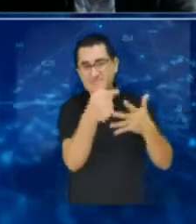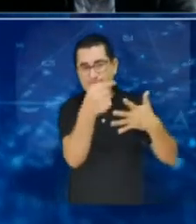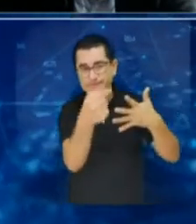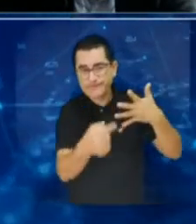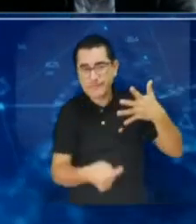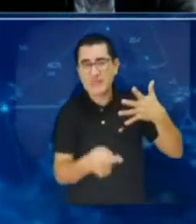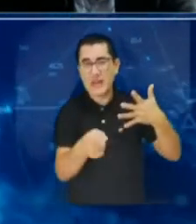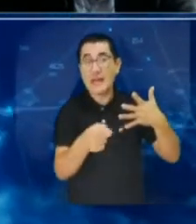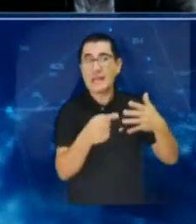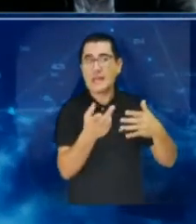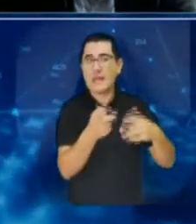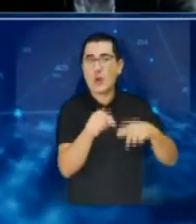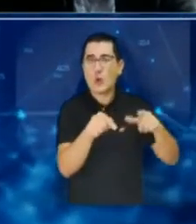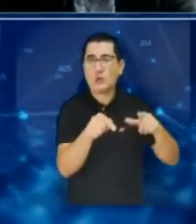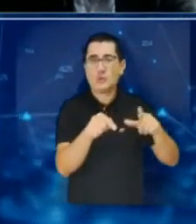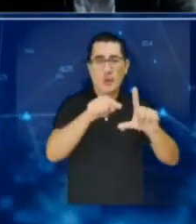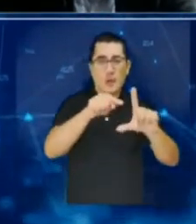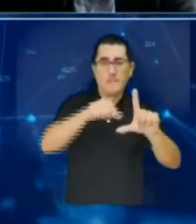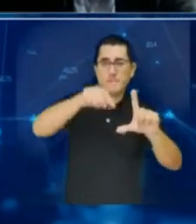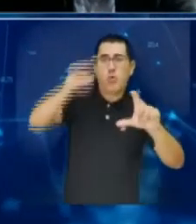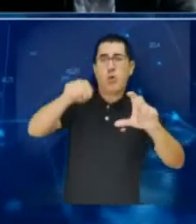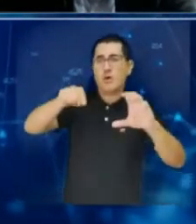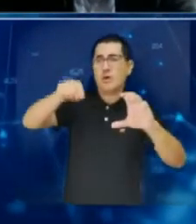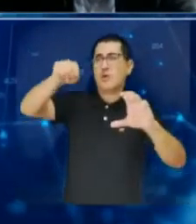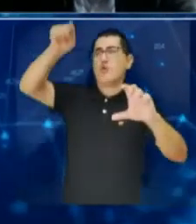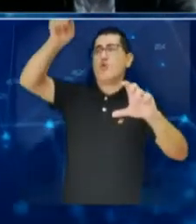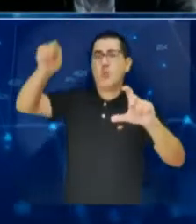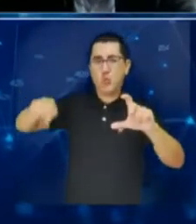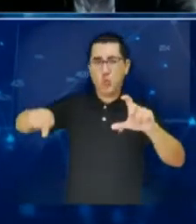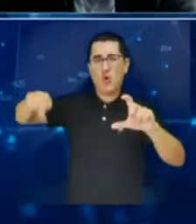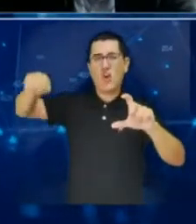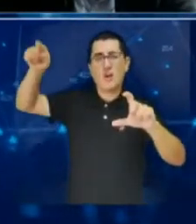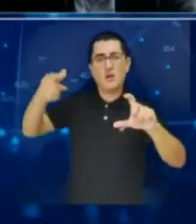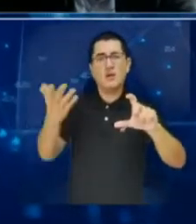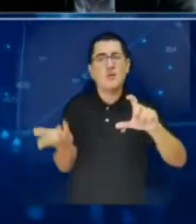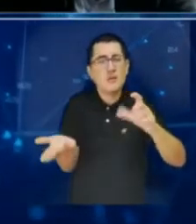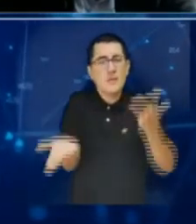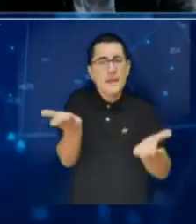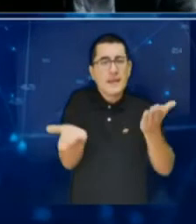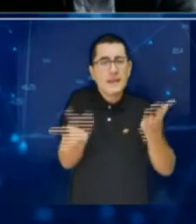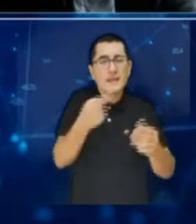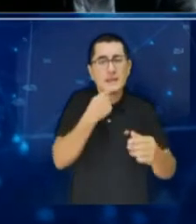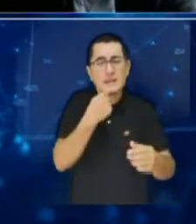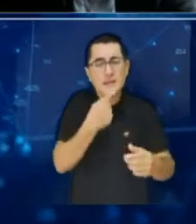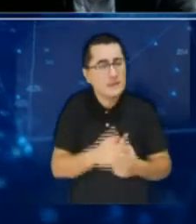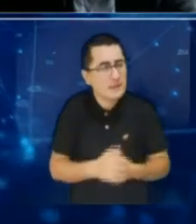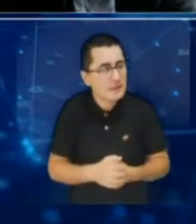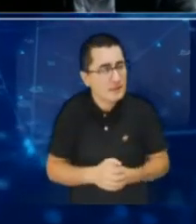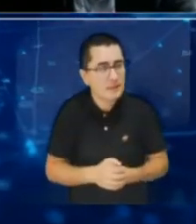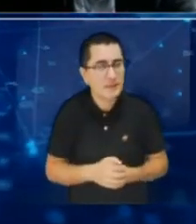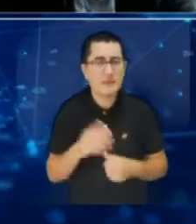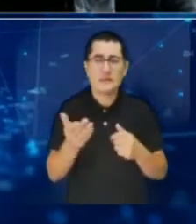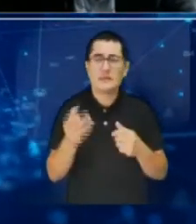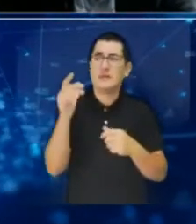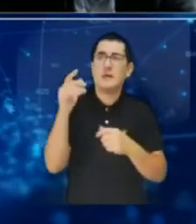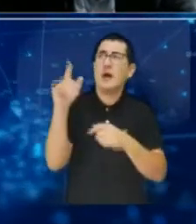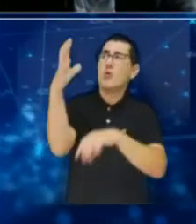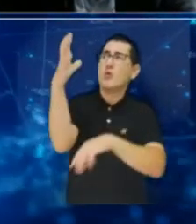Some progress have been made on topics like the utilization of geostationary